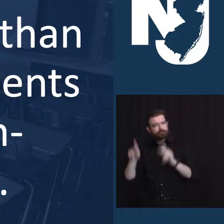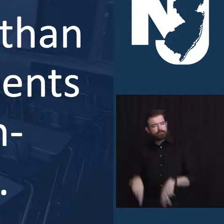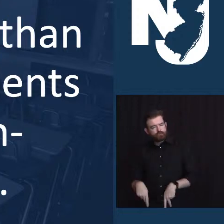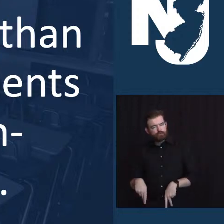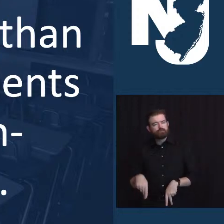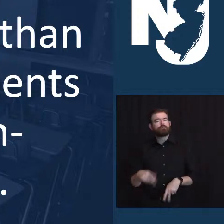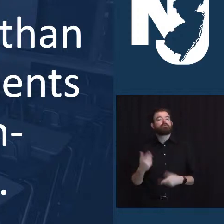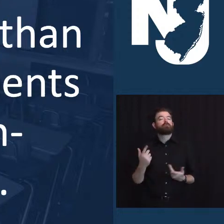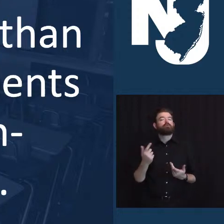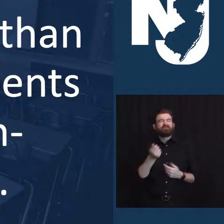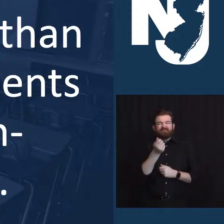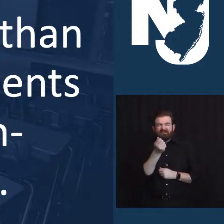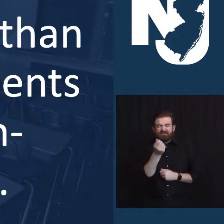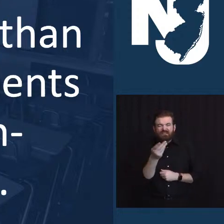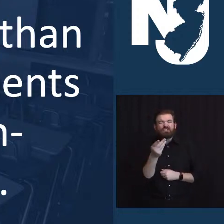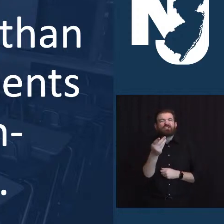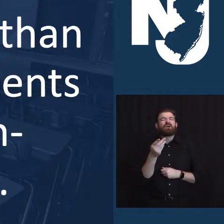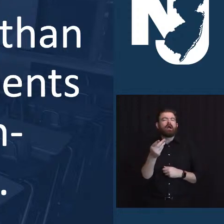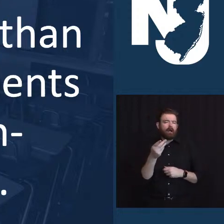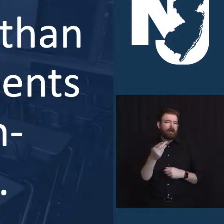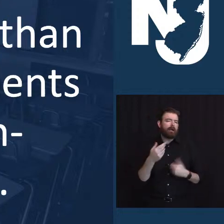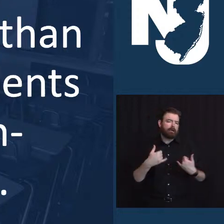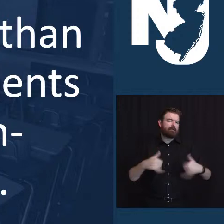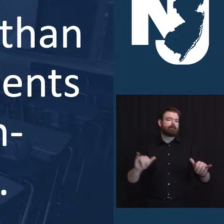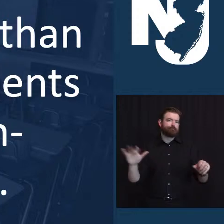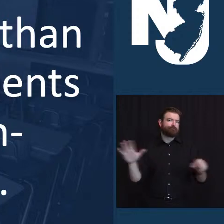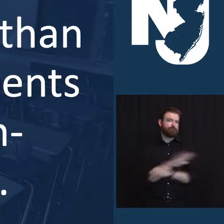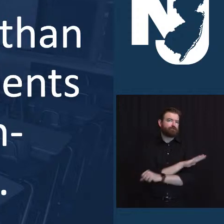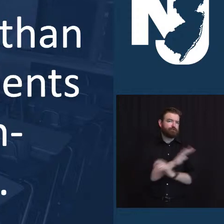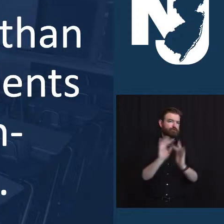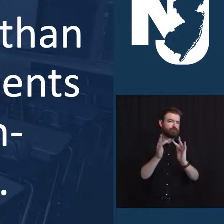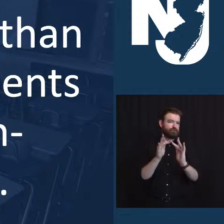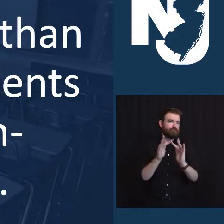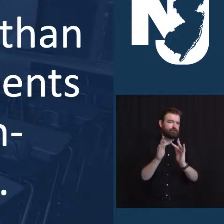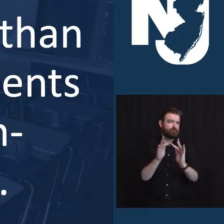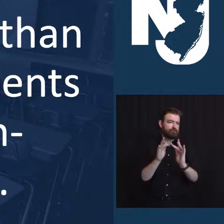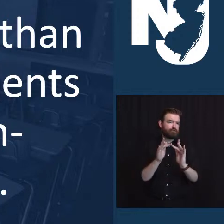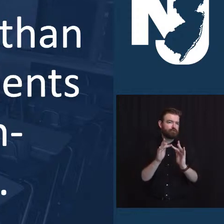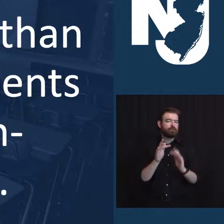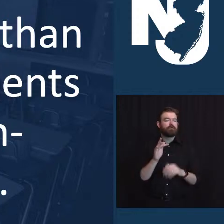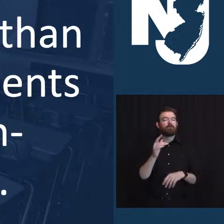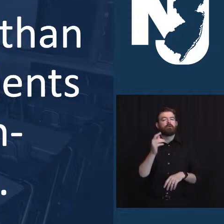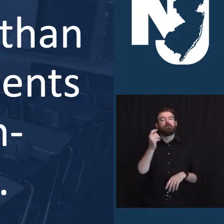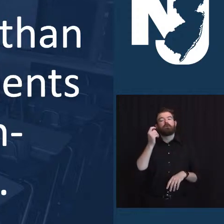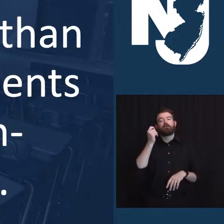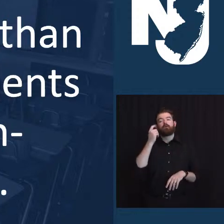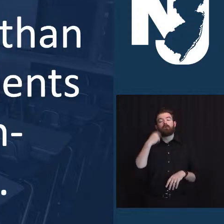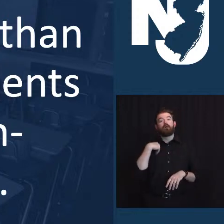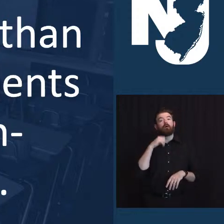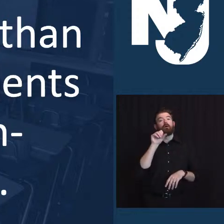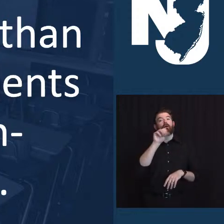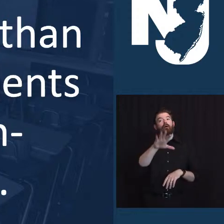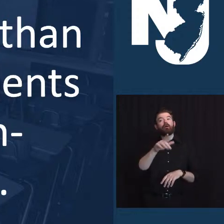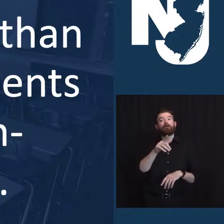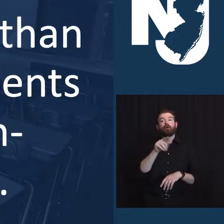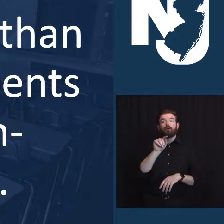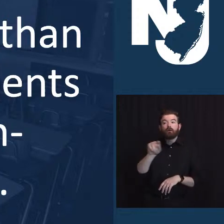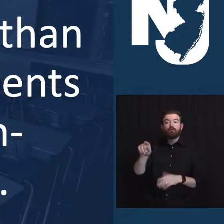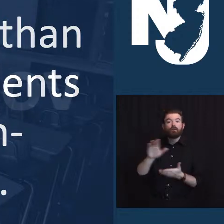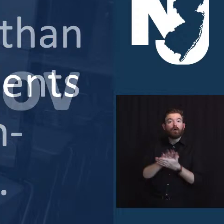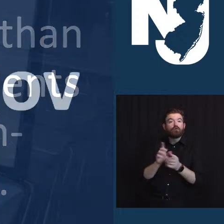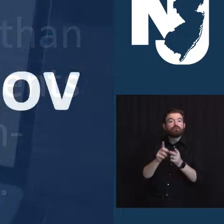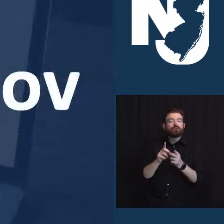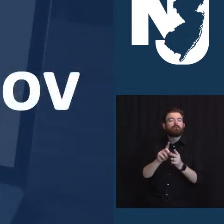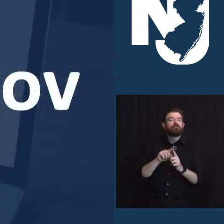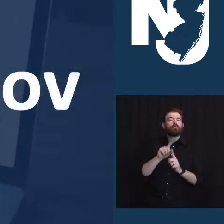enormous. And by the way, that 8 includes single schools, not just a multi-school district. Now is our time